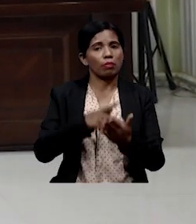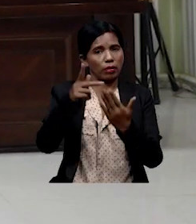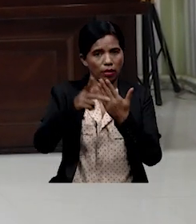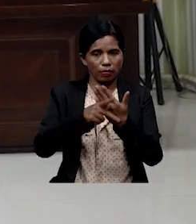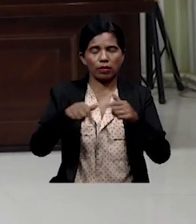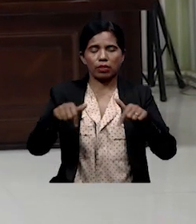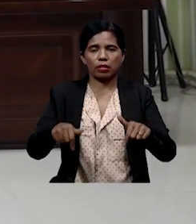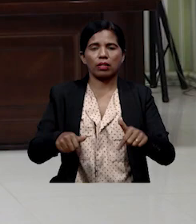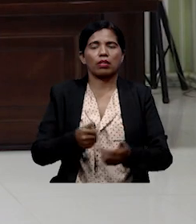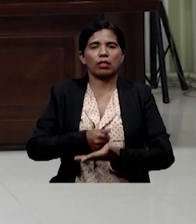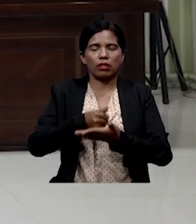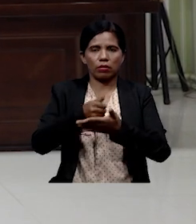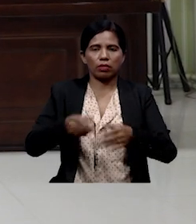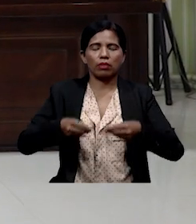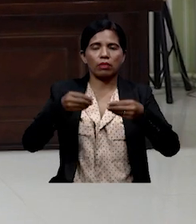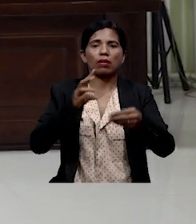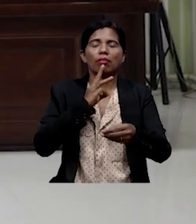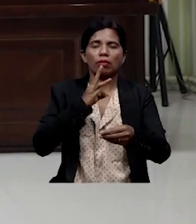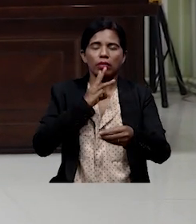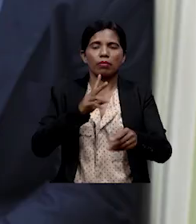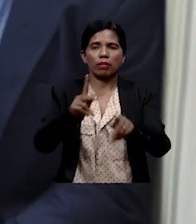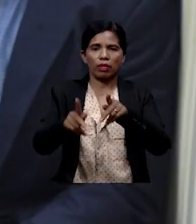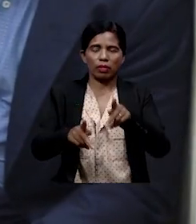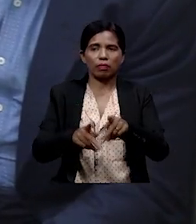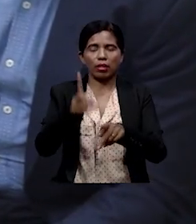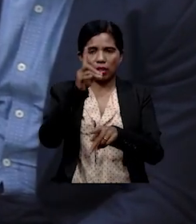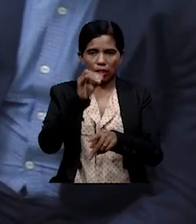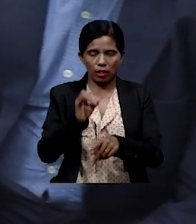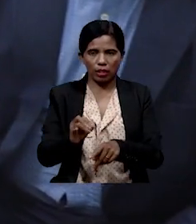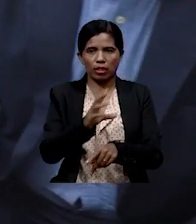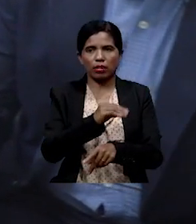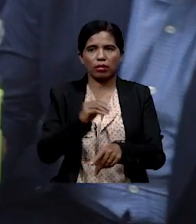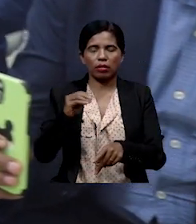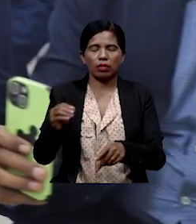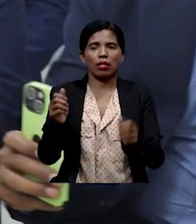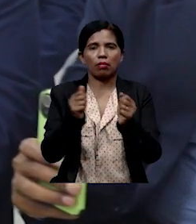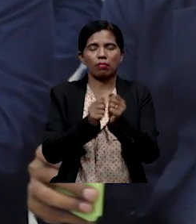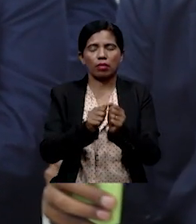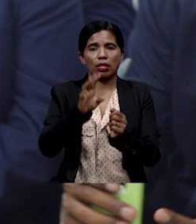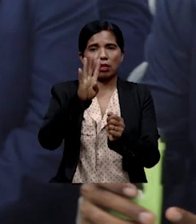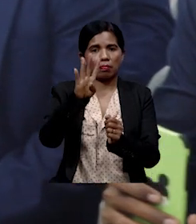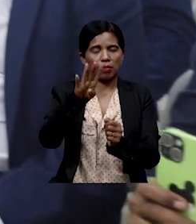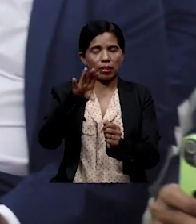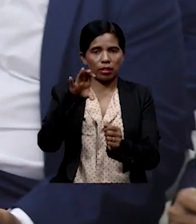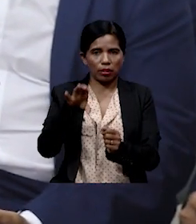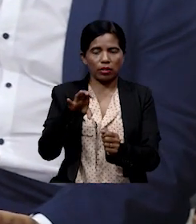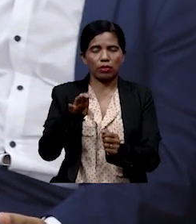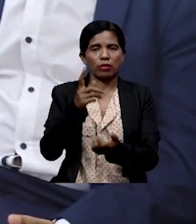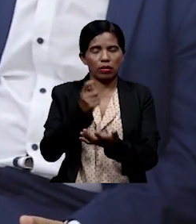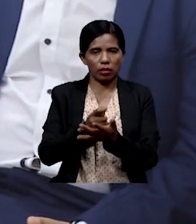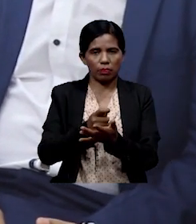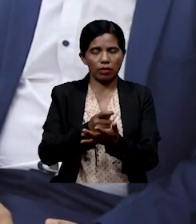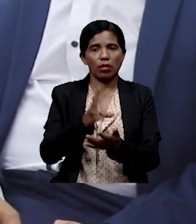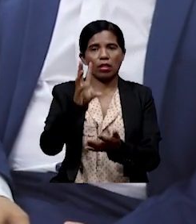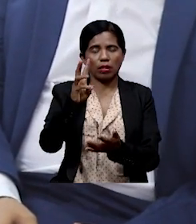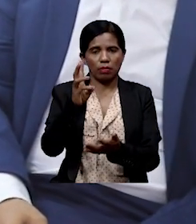se tulung fornece b ba residente dili na ing rihung atus hat racing no rihung ning nulu